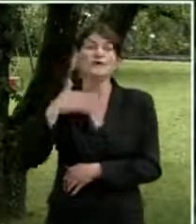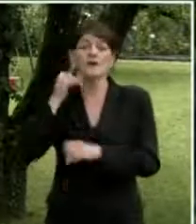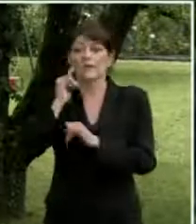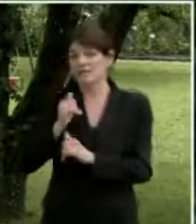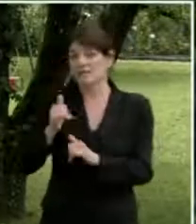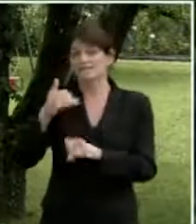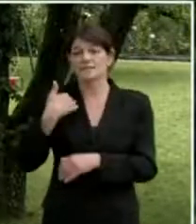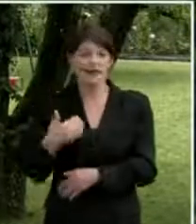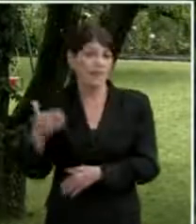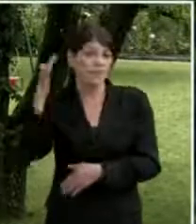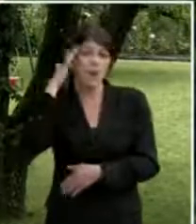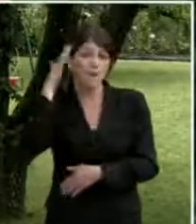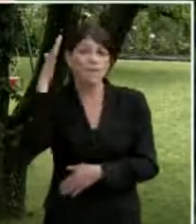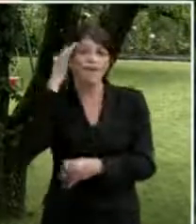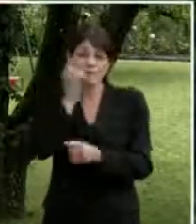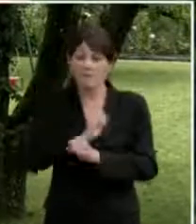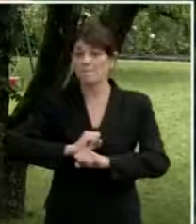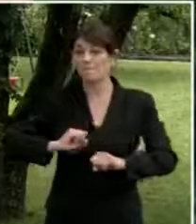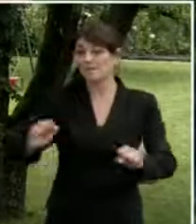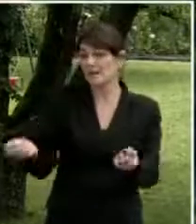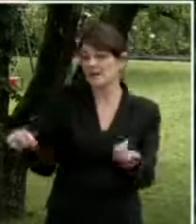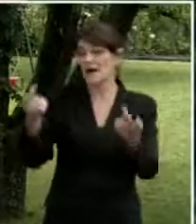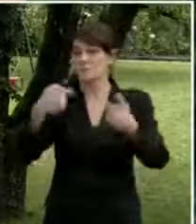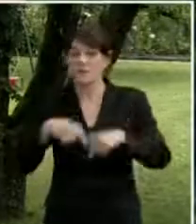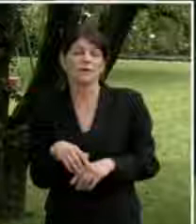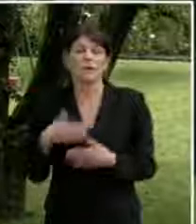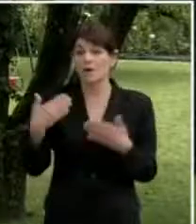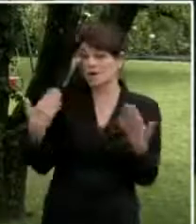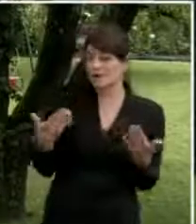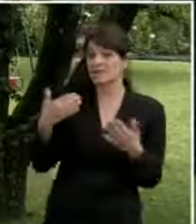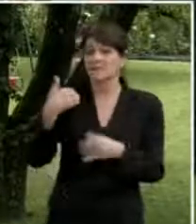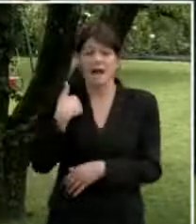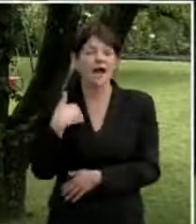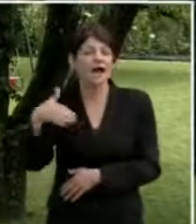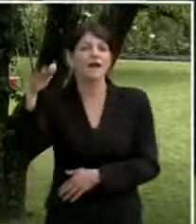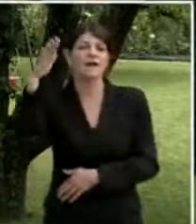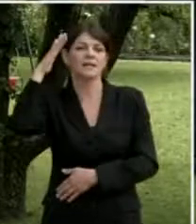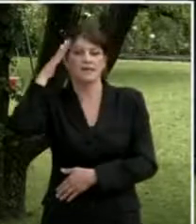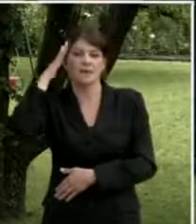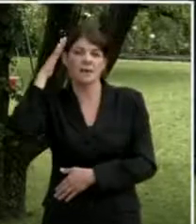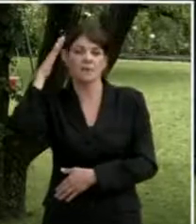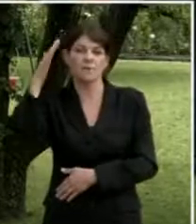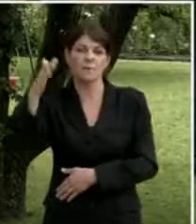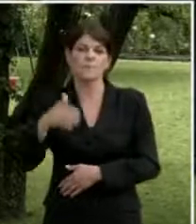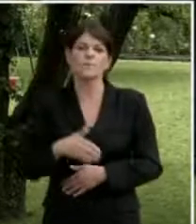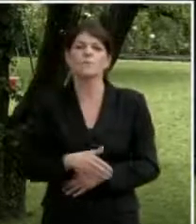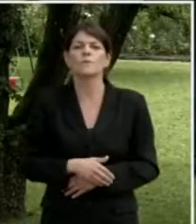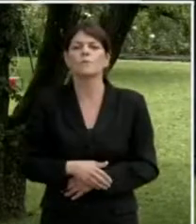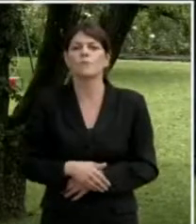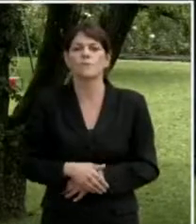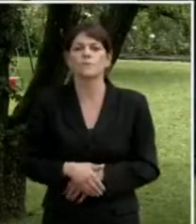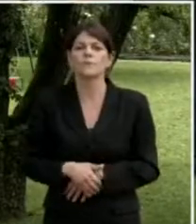know. Oh yes, I know. Yes, I know. Freedom is coming, oh yes, I know.